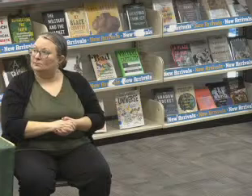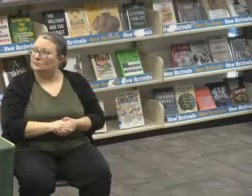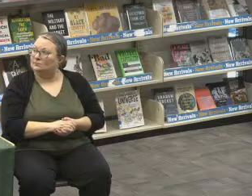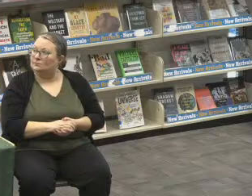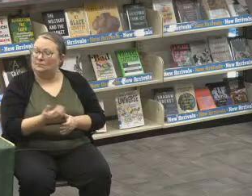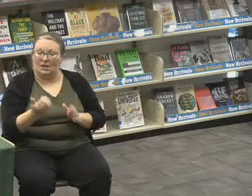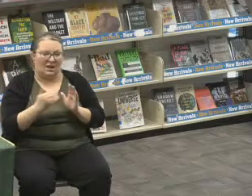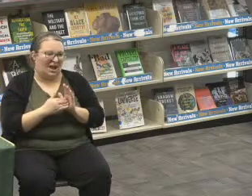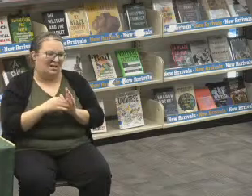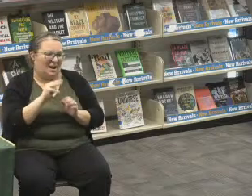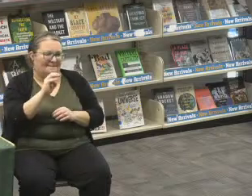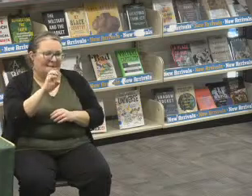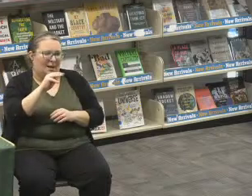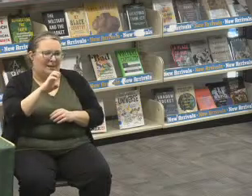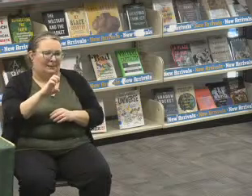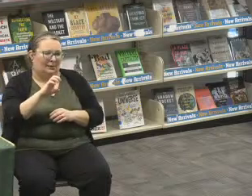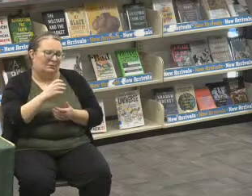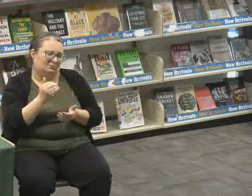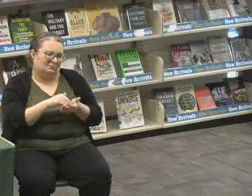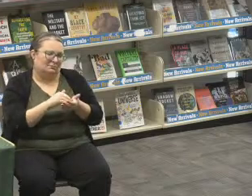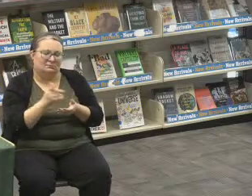Again, more memes.